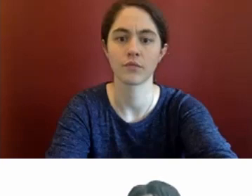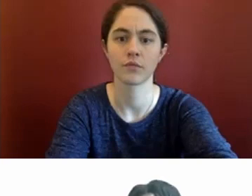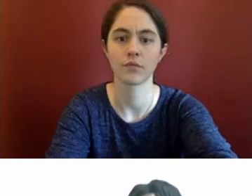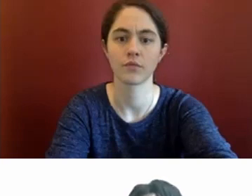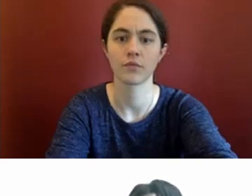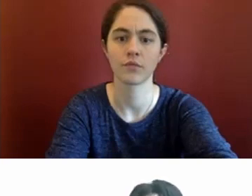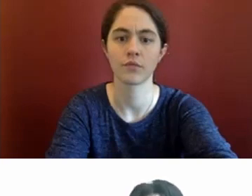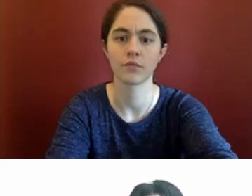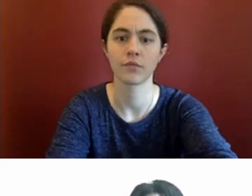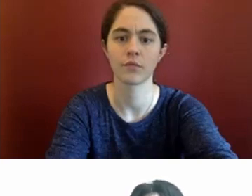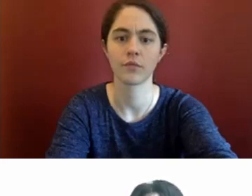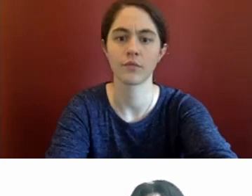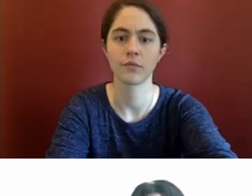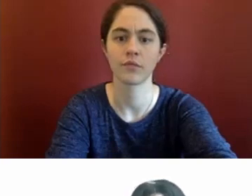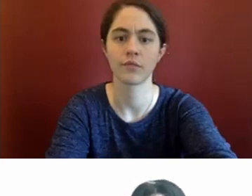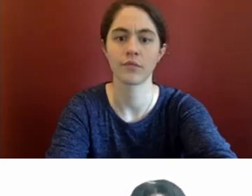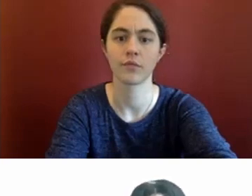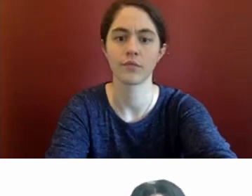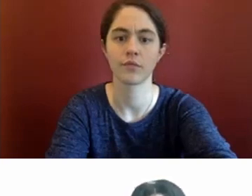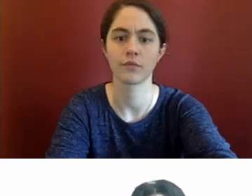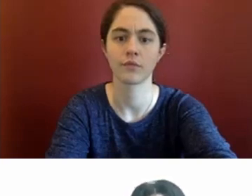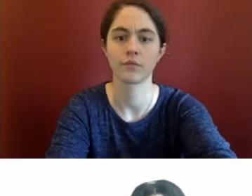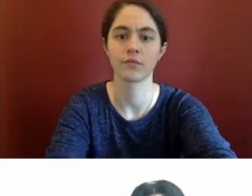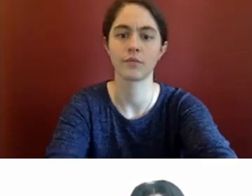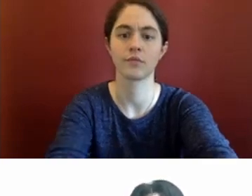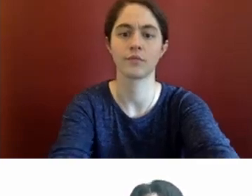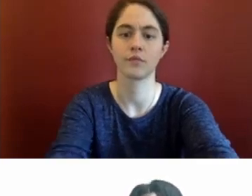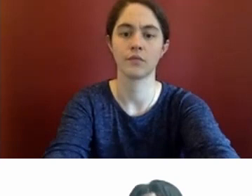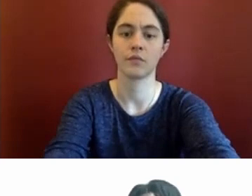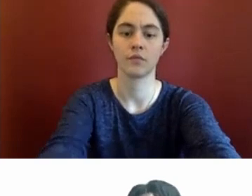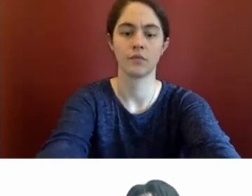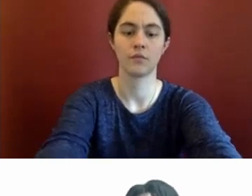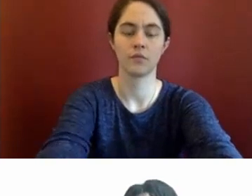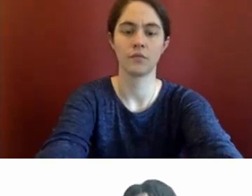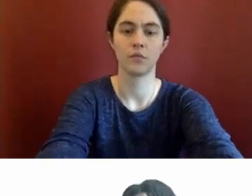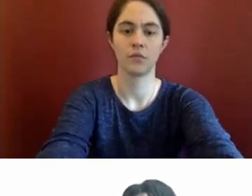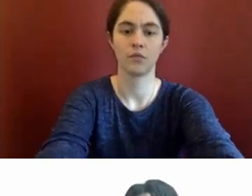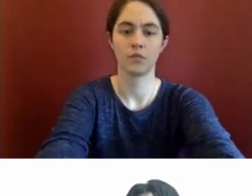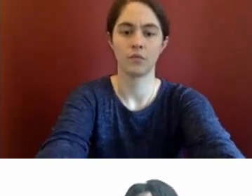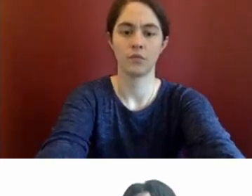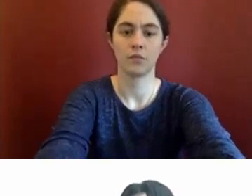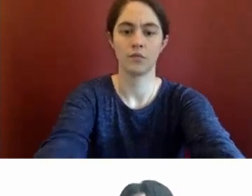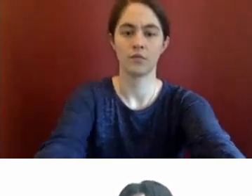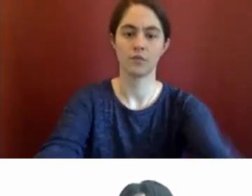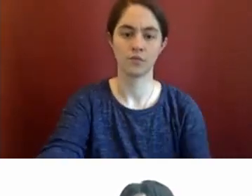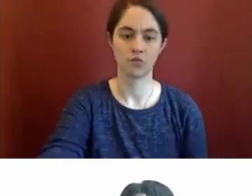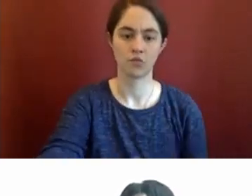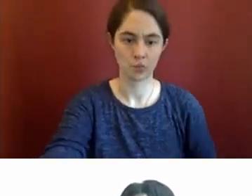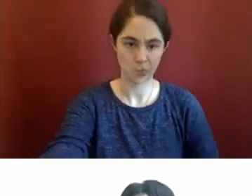my experiment, when I come here, my mom